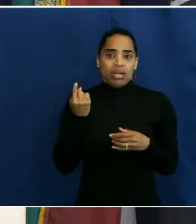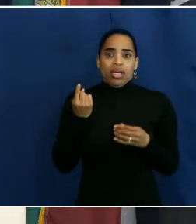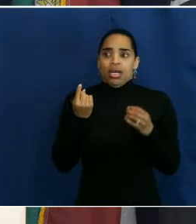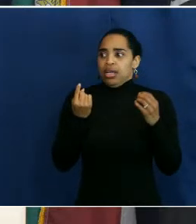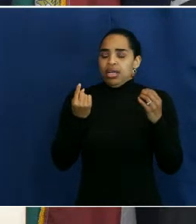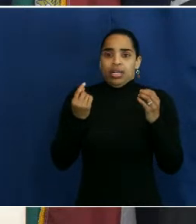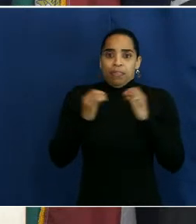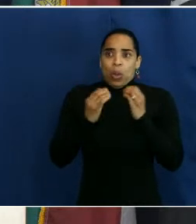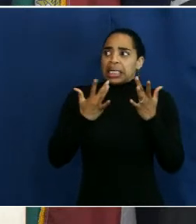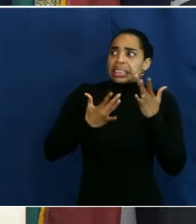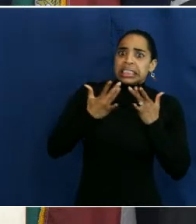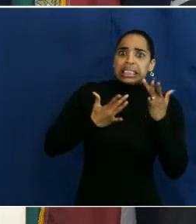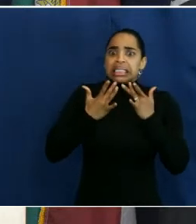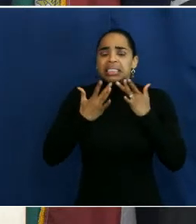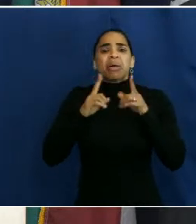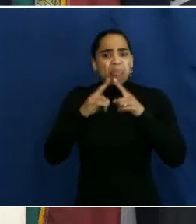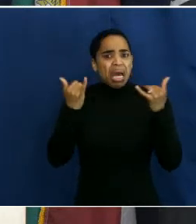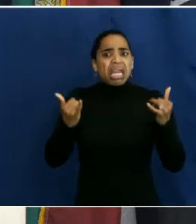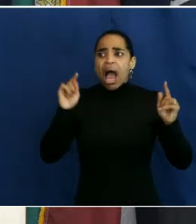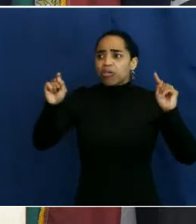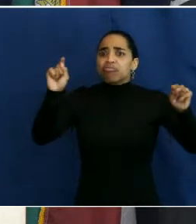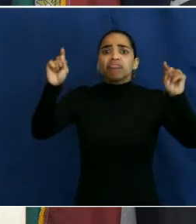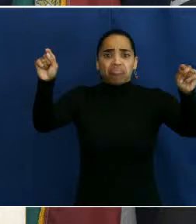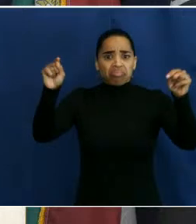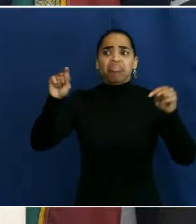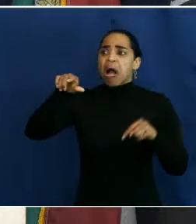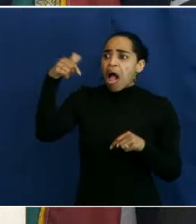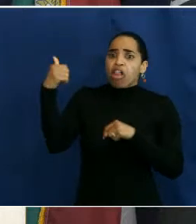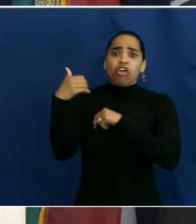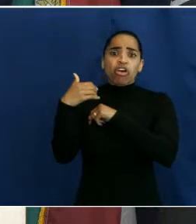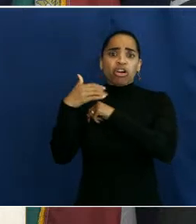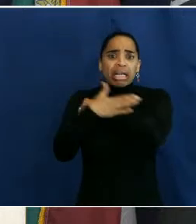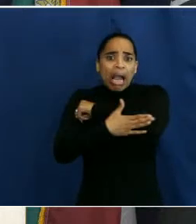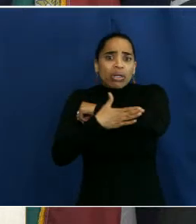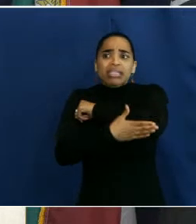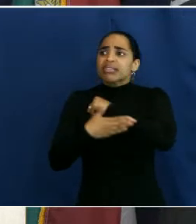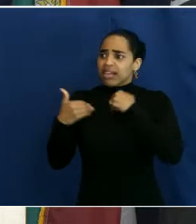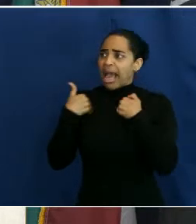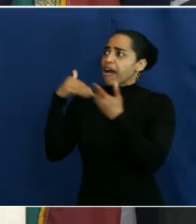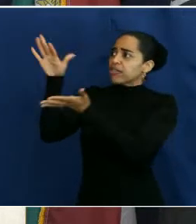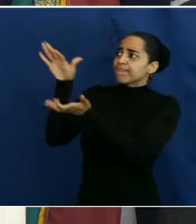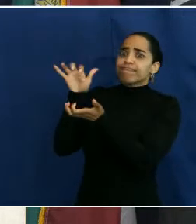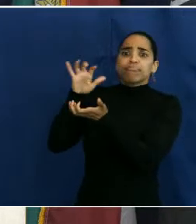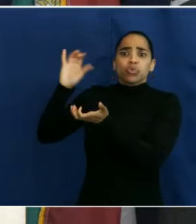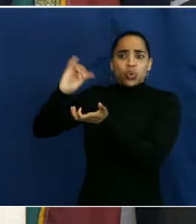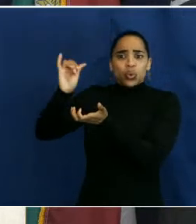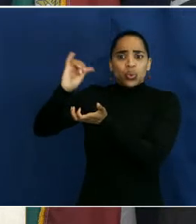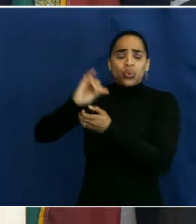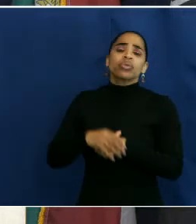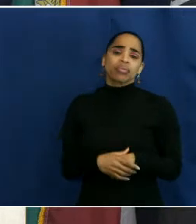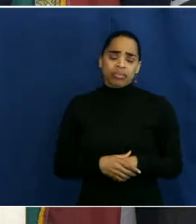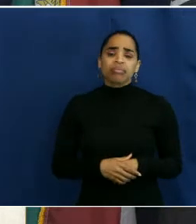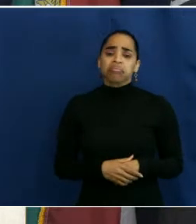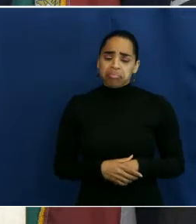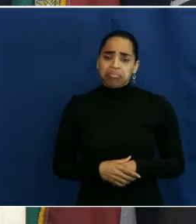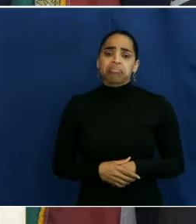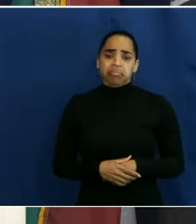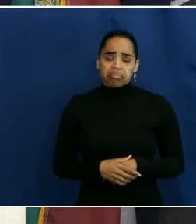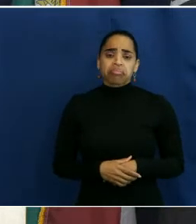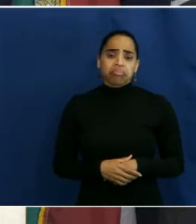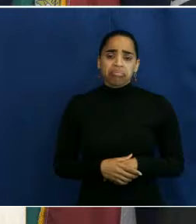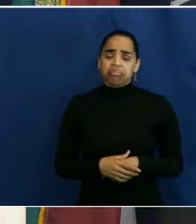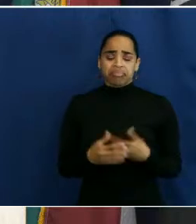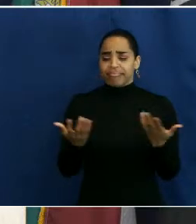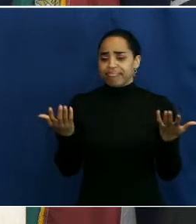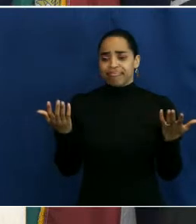infrastructure built out than the surrounding counties. But I think certainly other counties have caught up with this. I mean, it's a really small, like